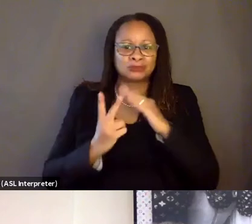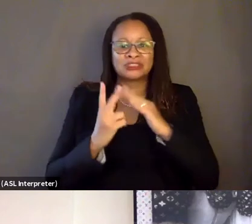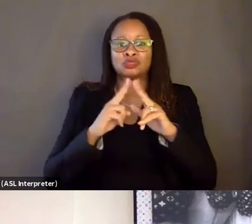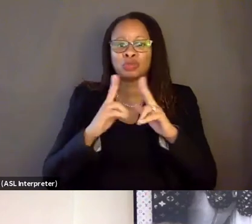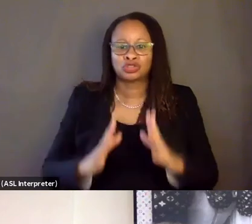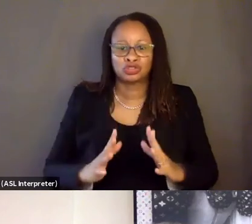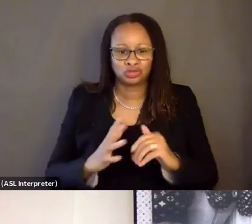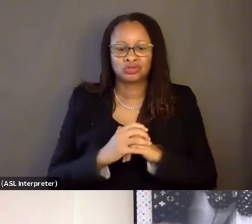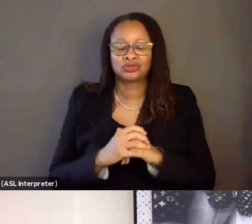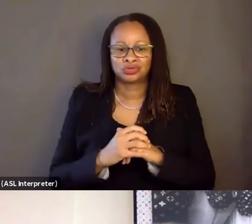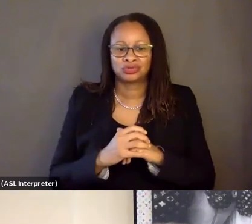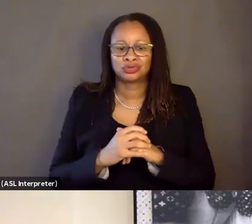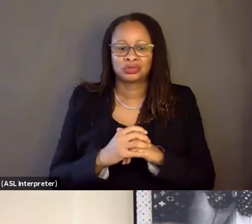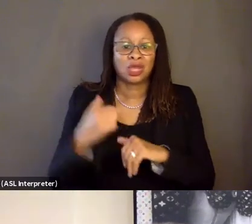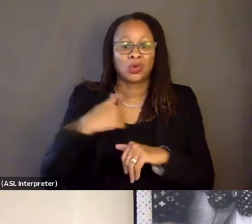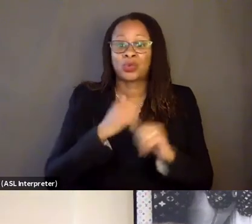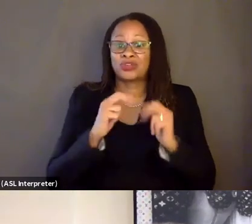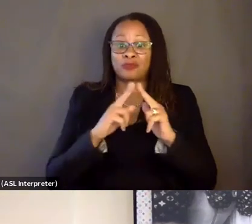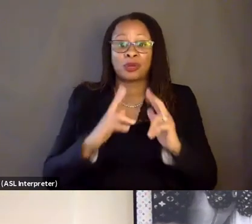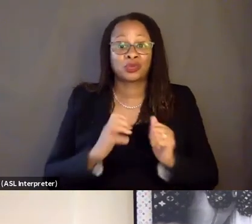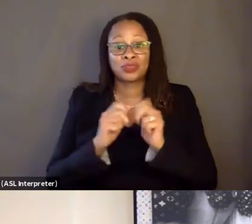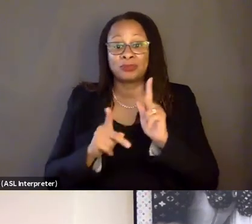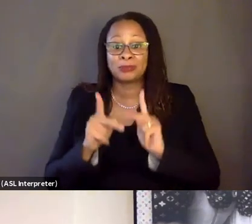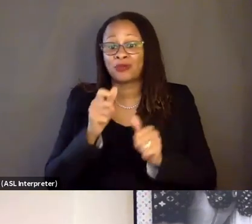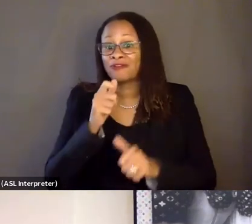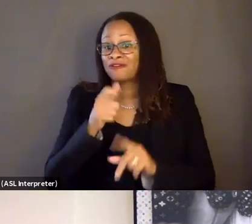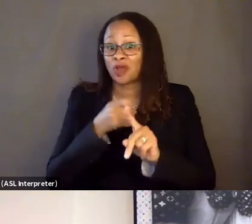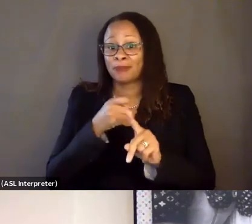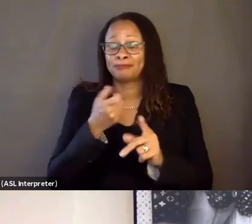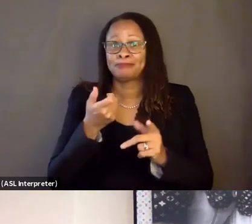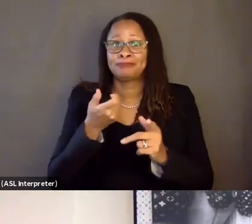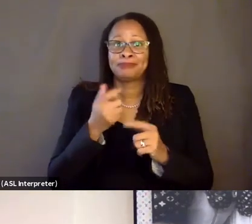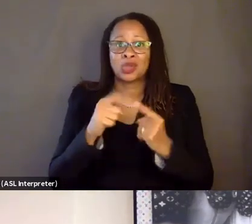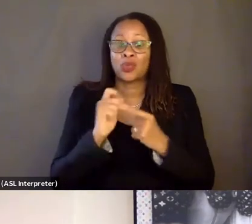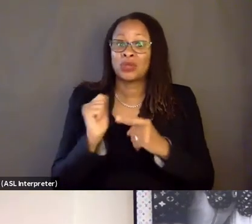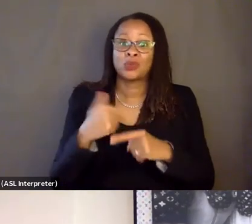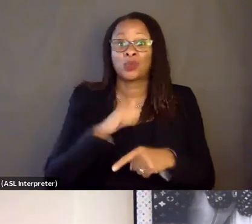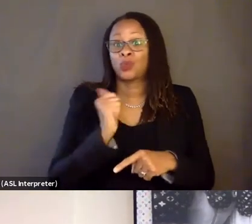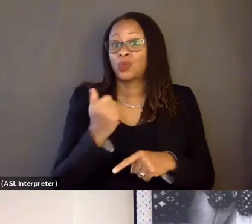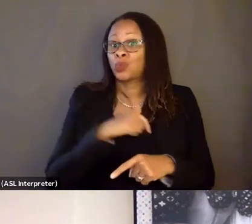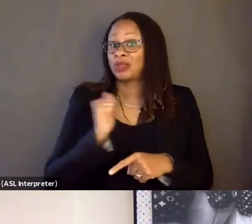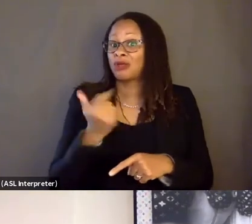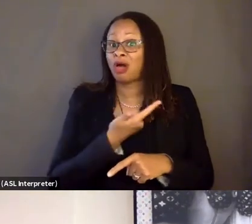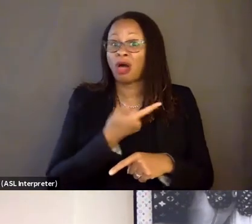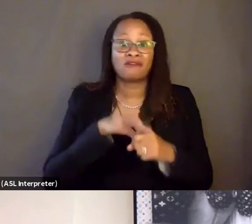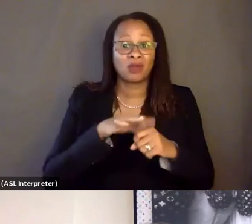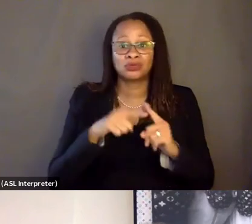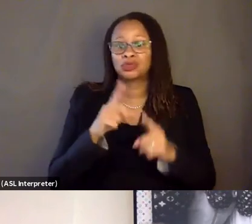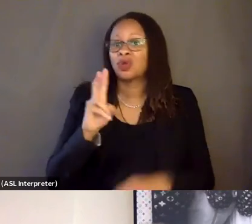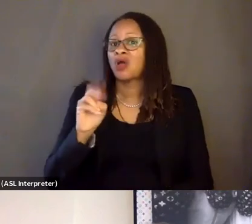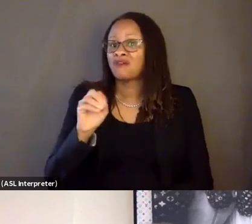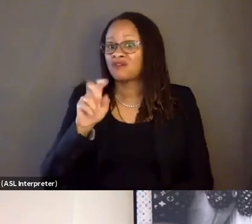partners. You know, we've partnered with folks from everyone from When We All Vote to Voto Latino,